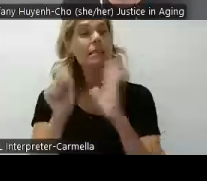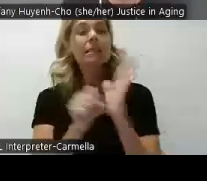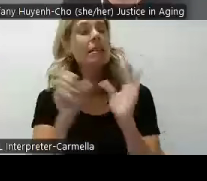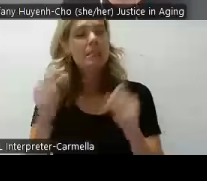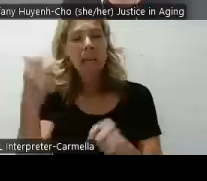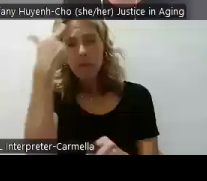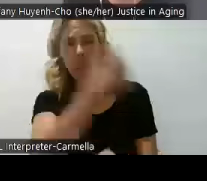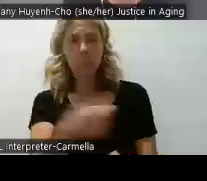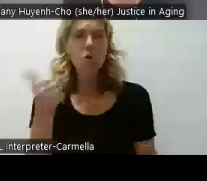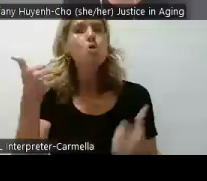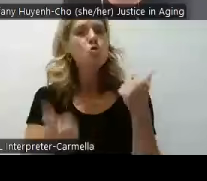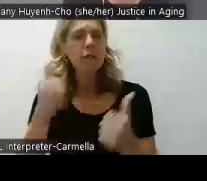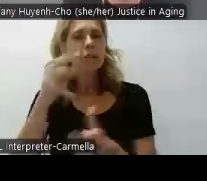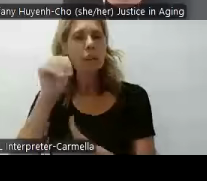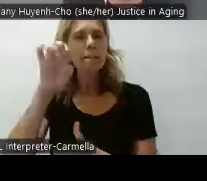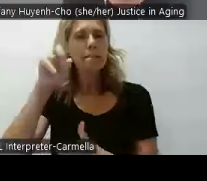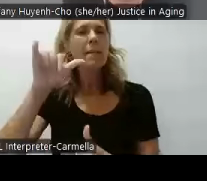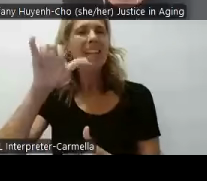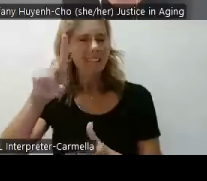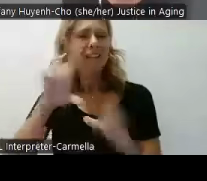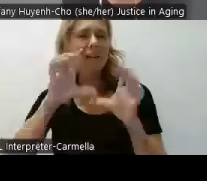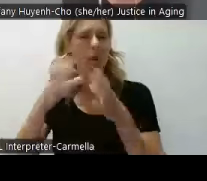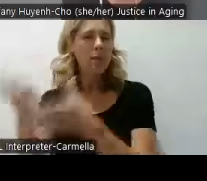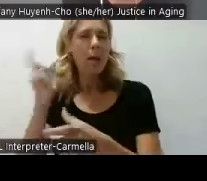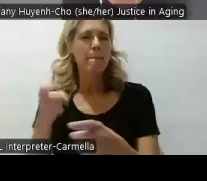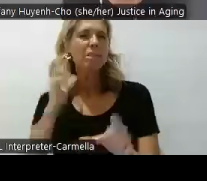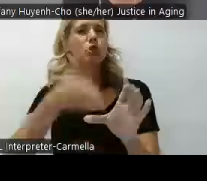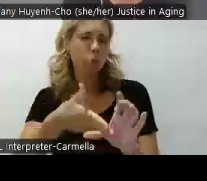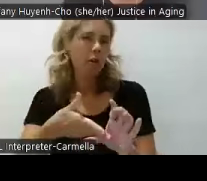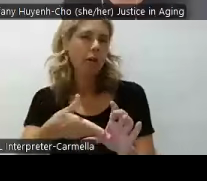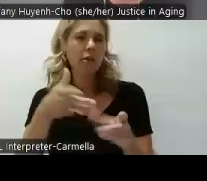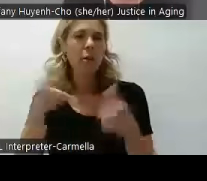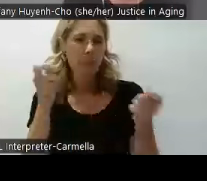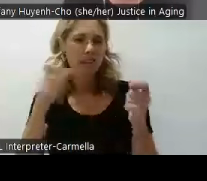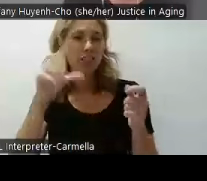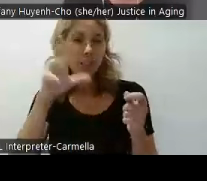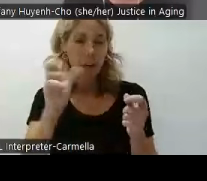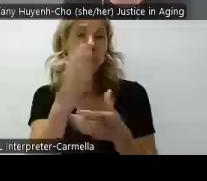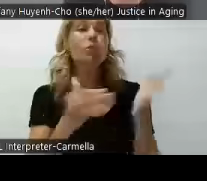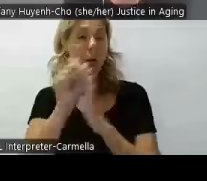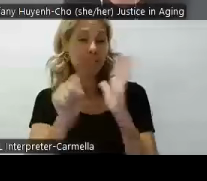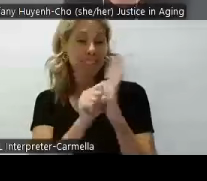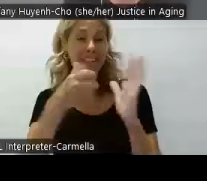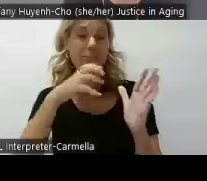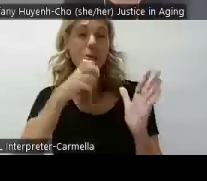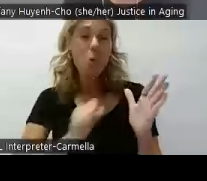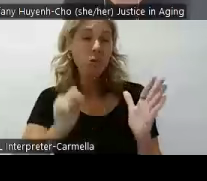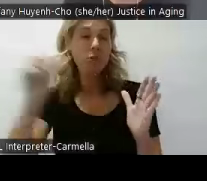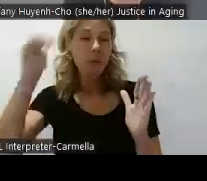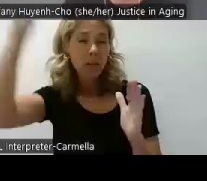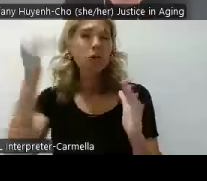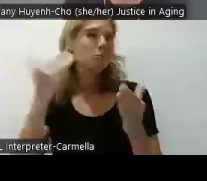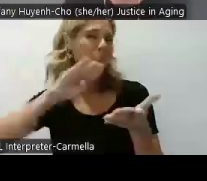Medicaid populations must join managed care. So in some states, older adults with Medicare are excluded